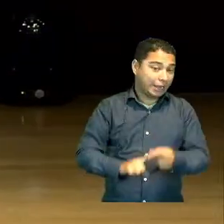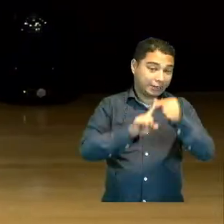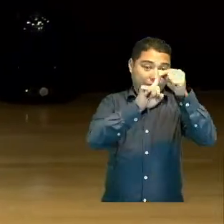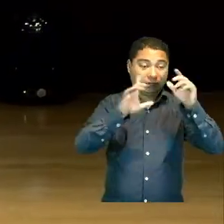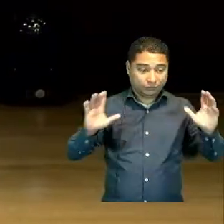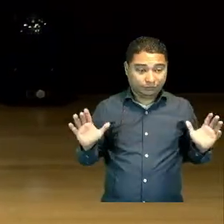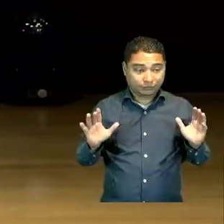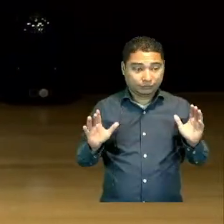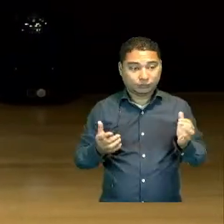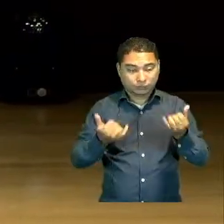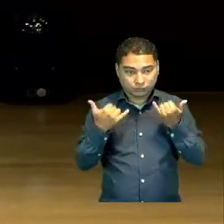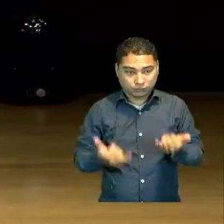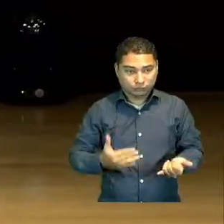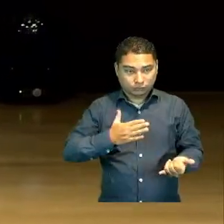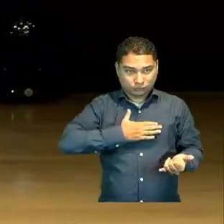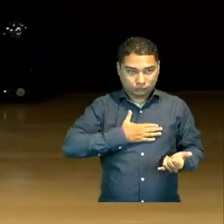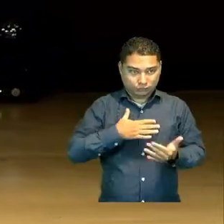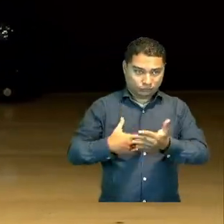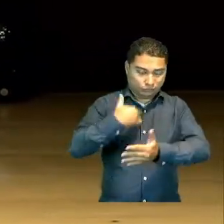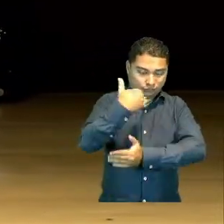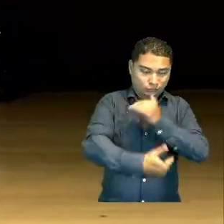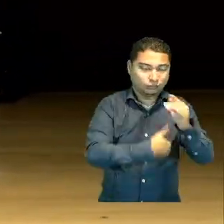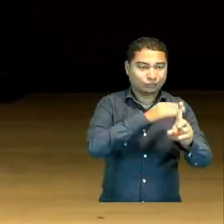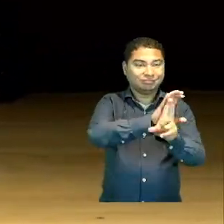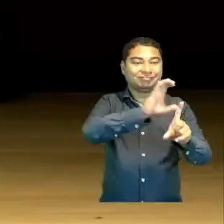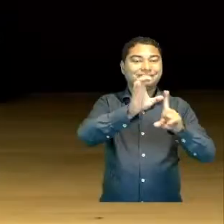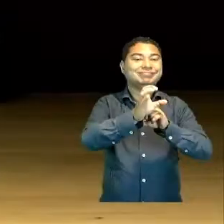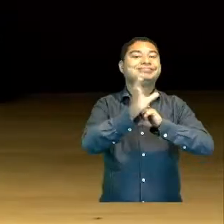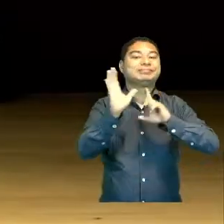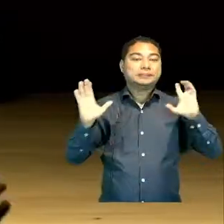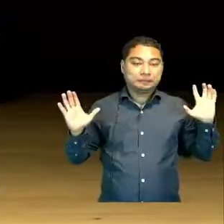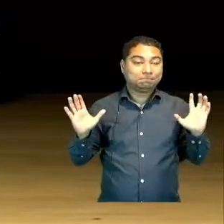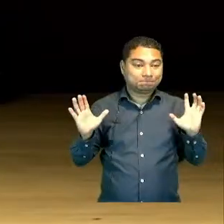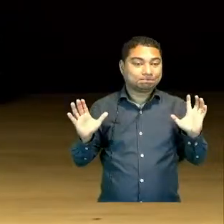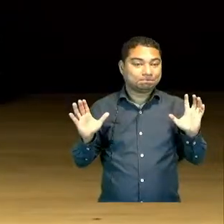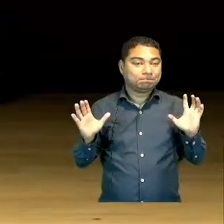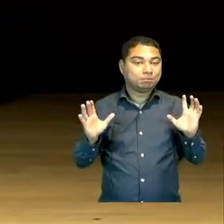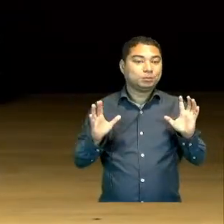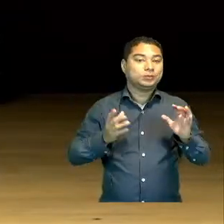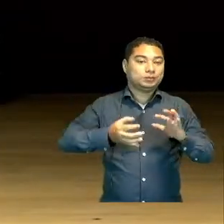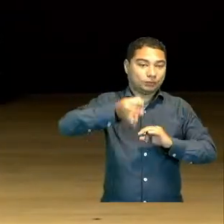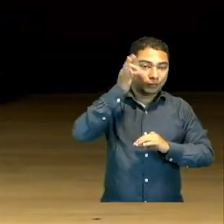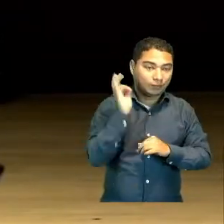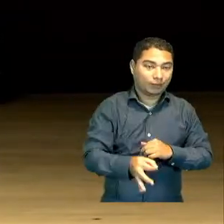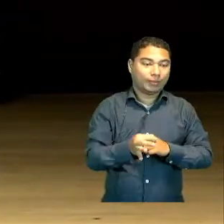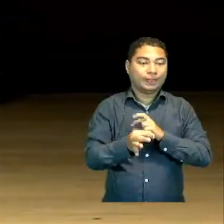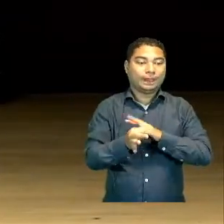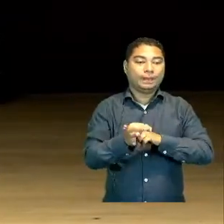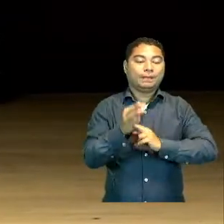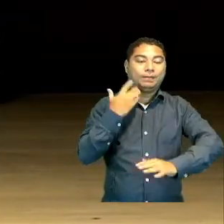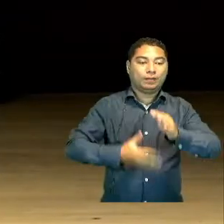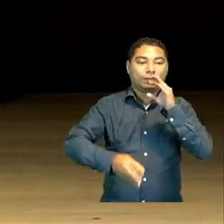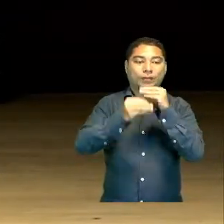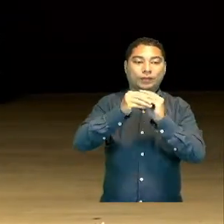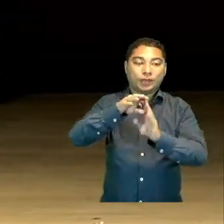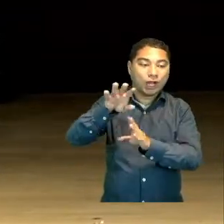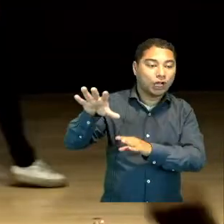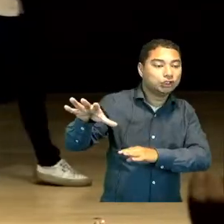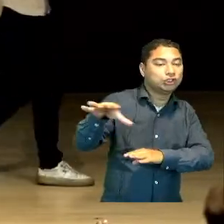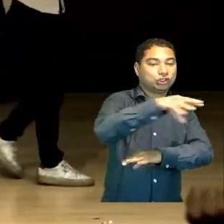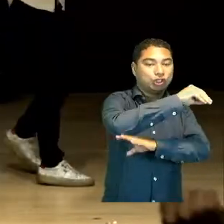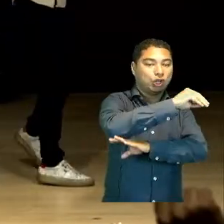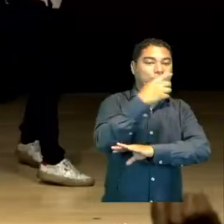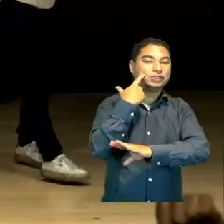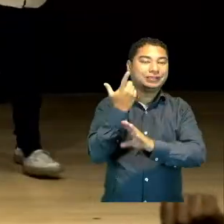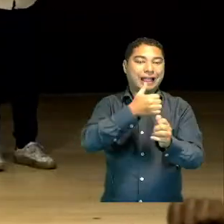very special right now. And you know that for us, cultural processes are determinant, are